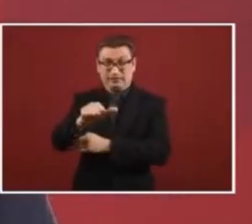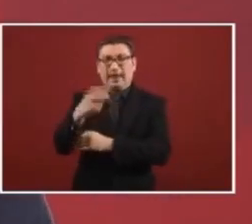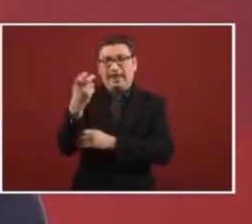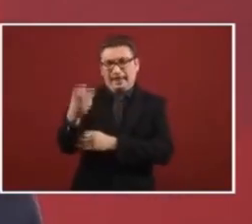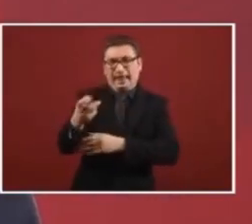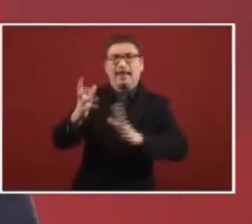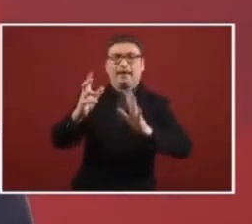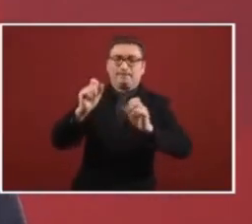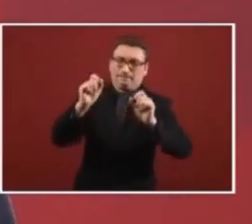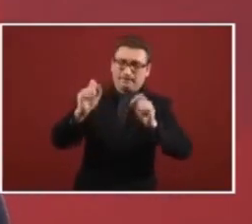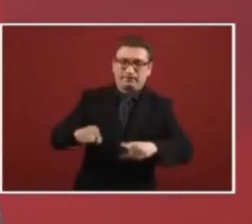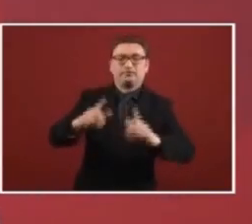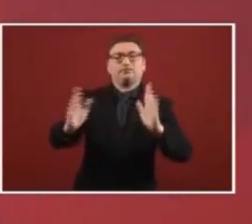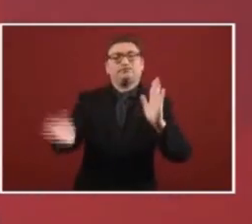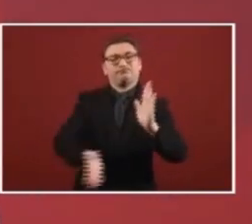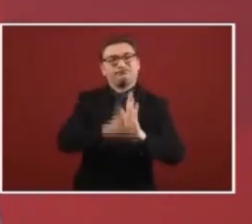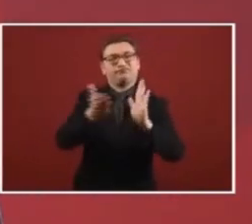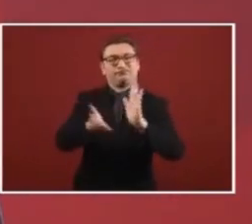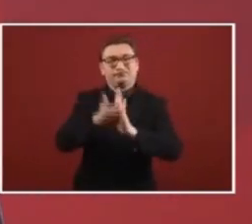También